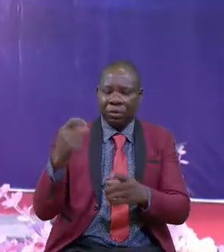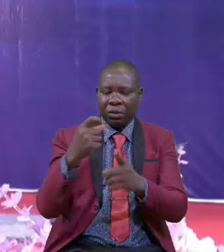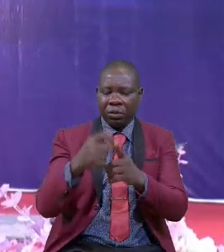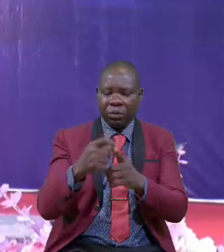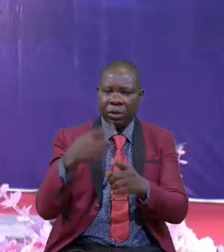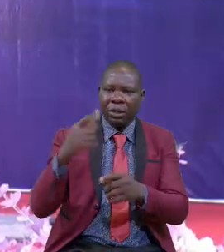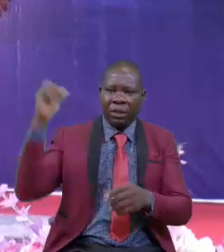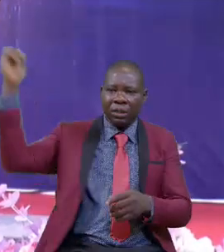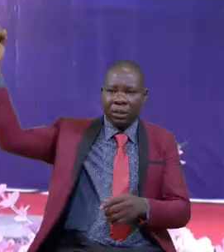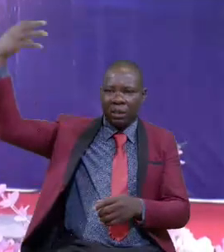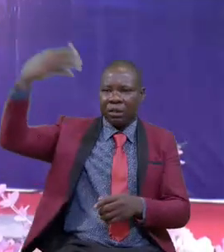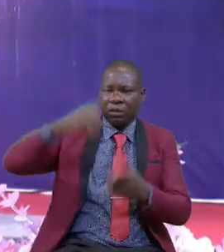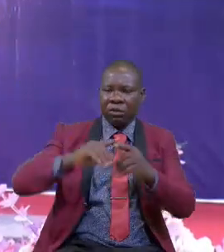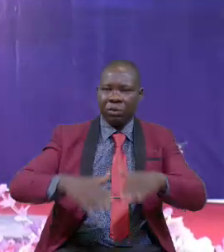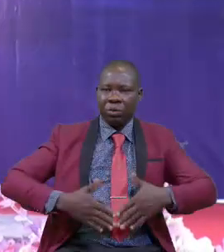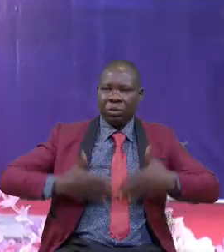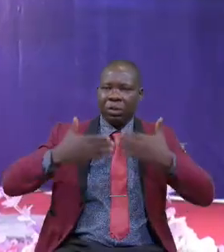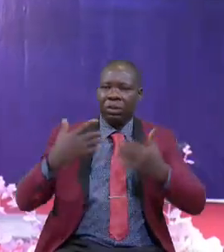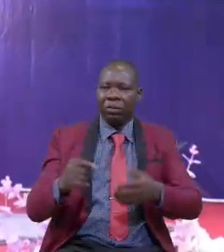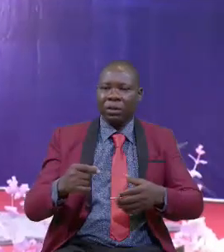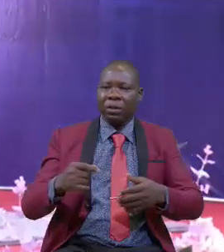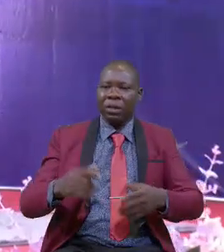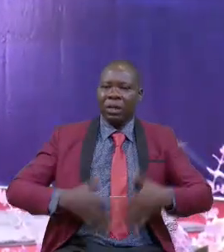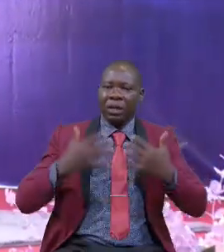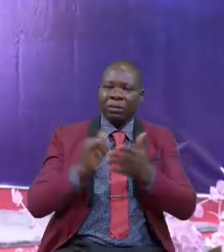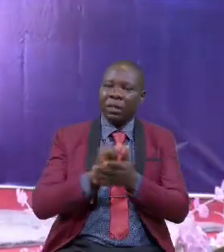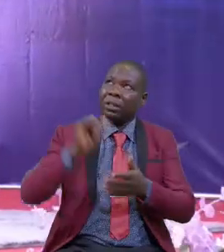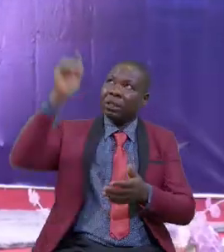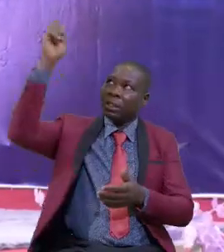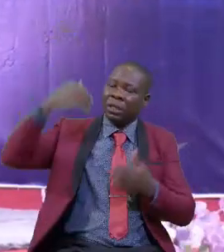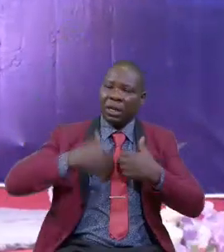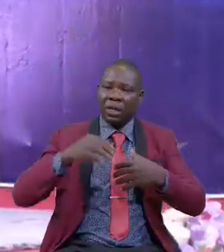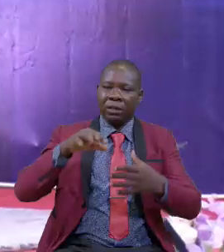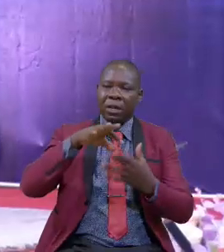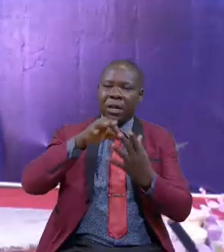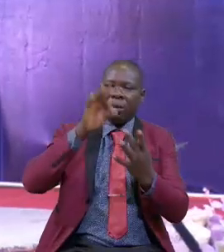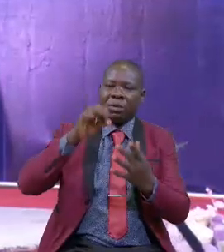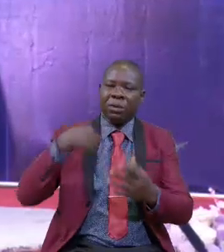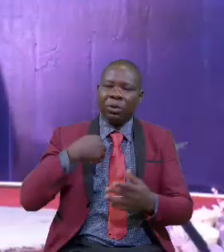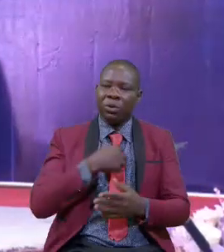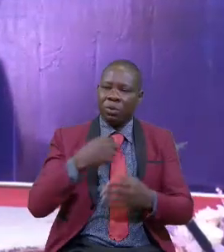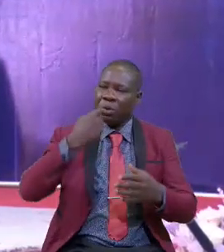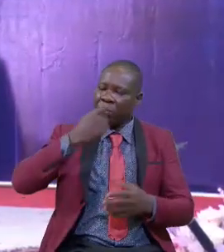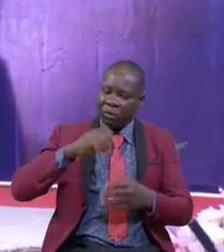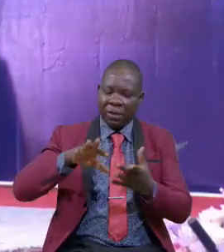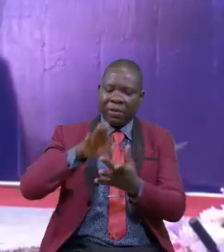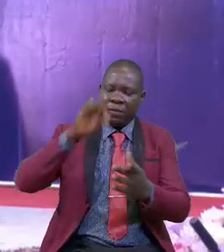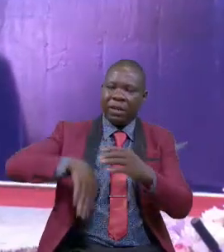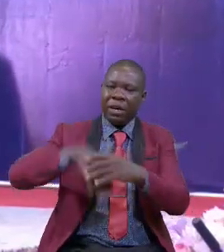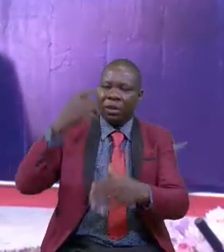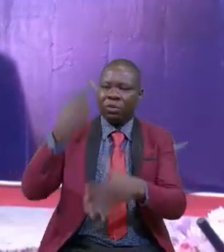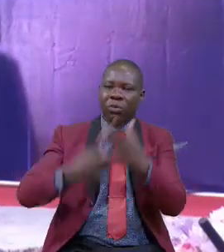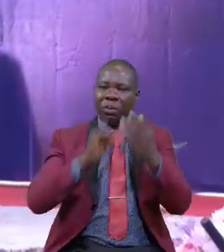the life that he has appointed, we need to find out what the purpose of this